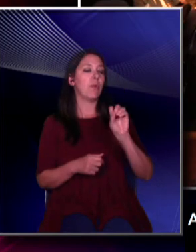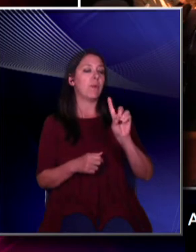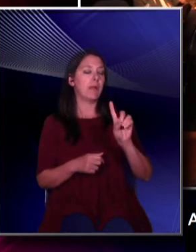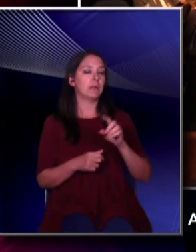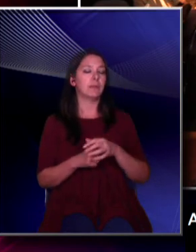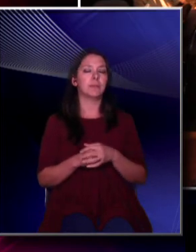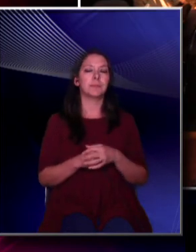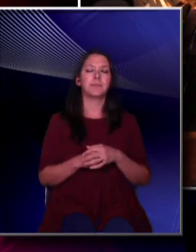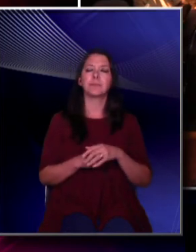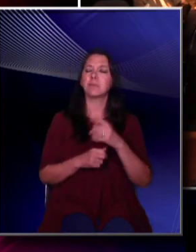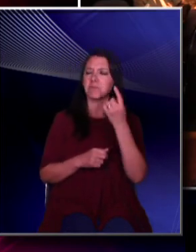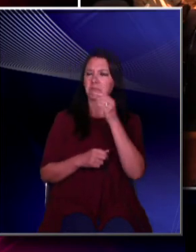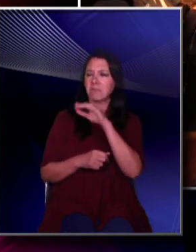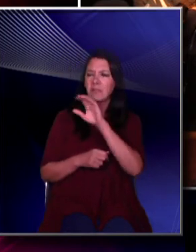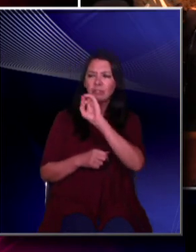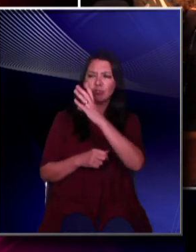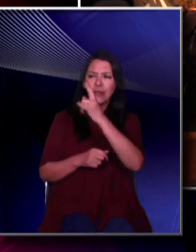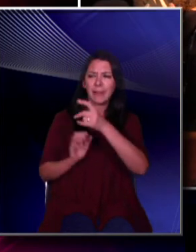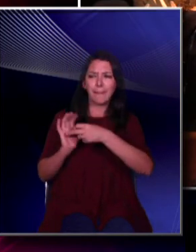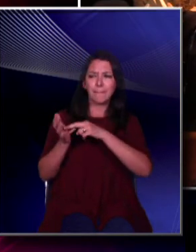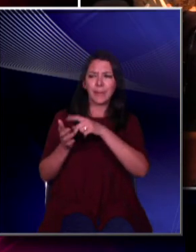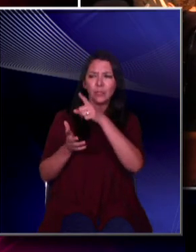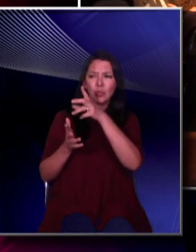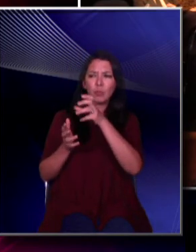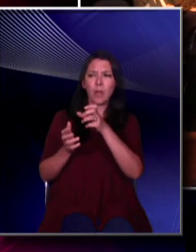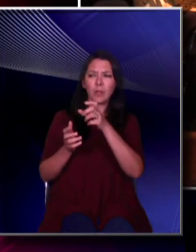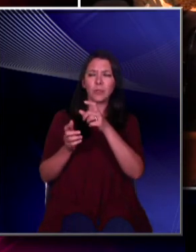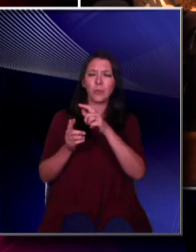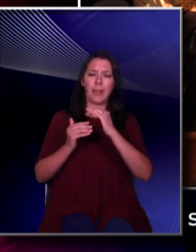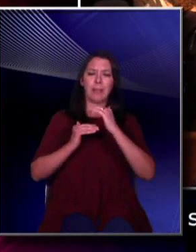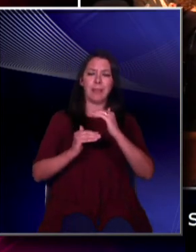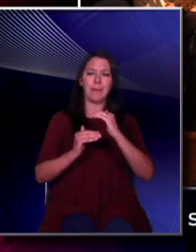Shelley, perhaps you wanted to limit the scope of the original motion?